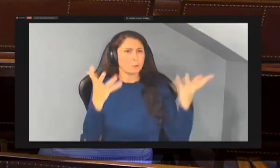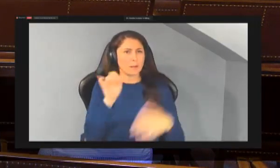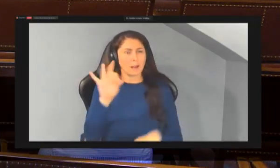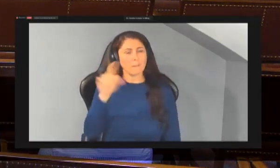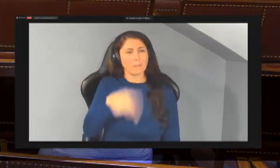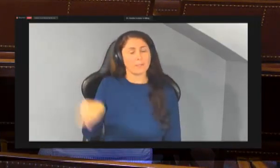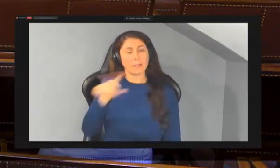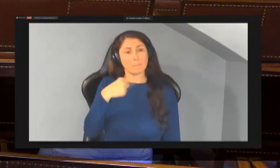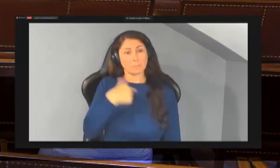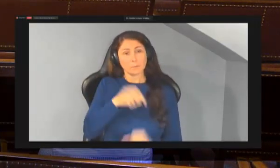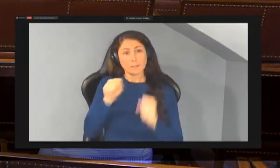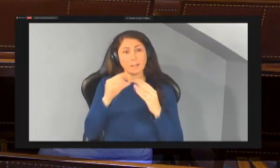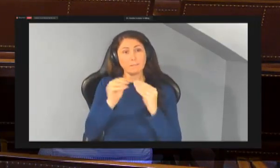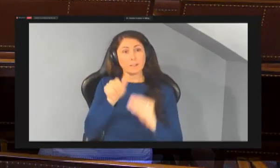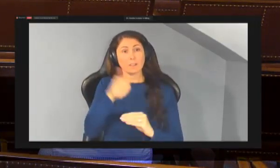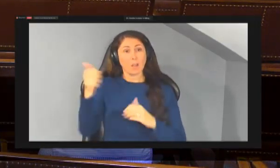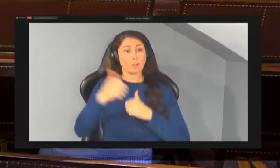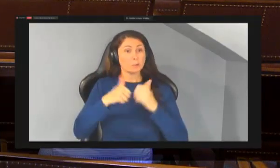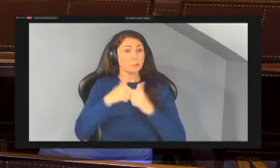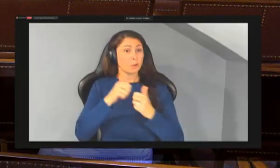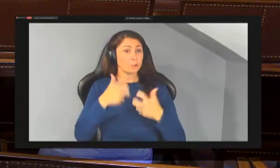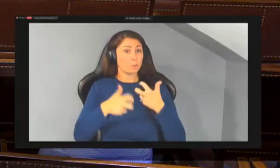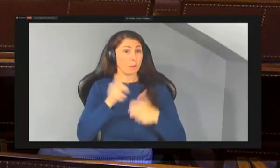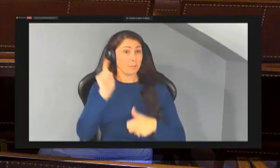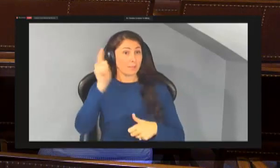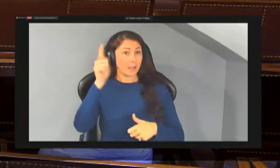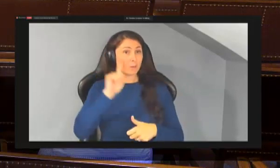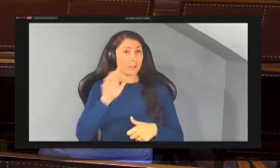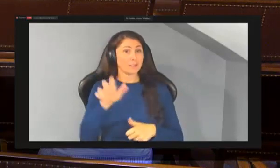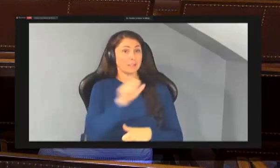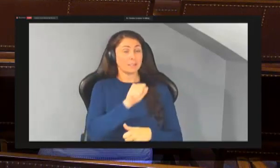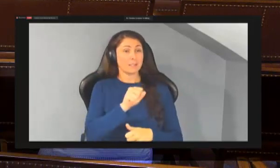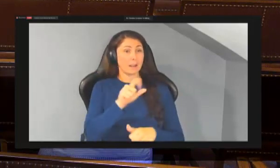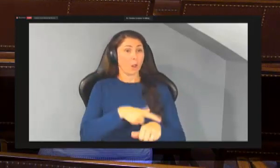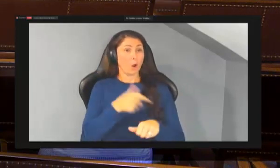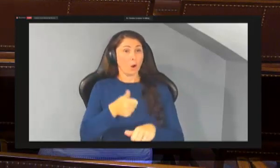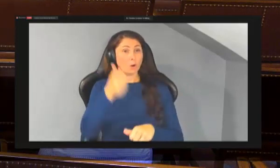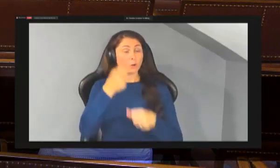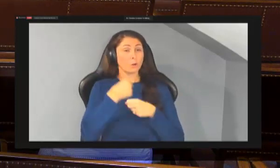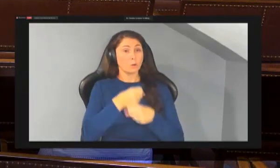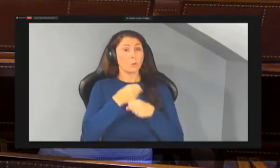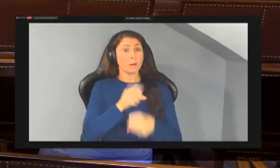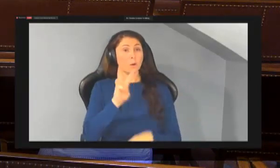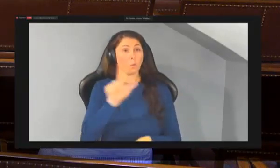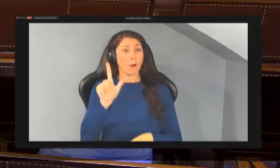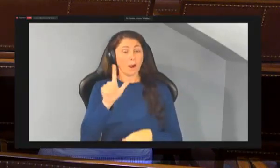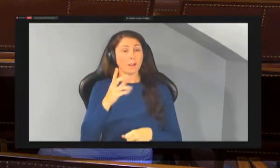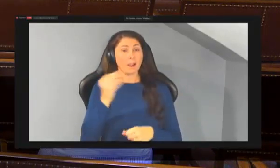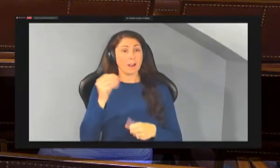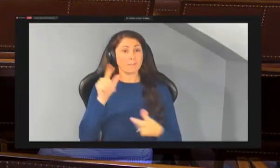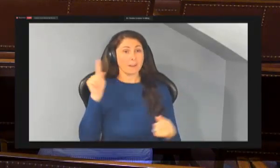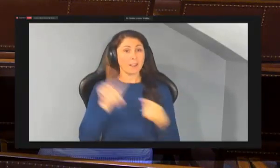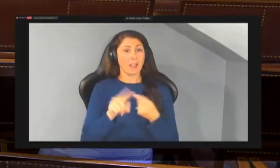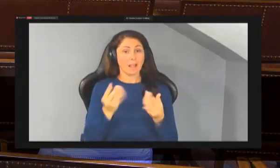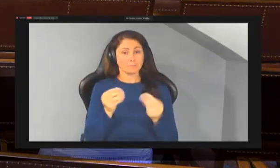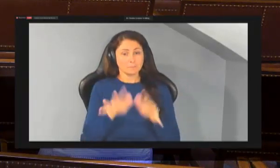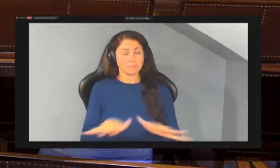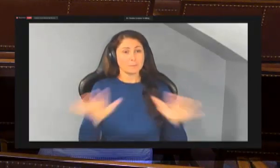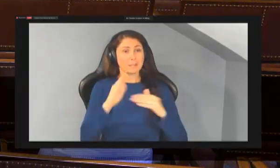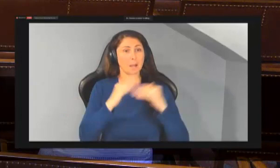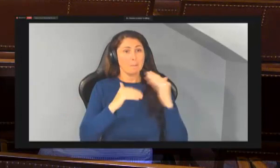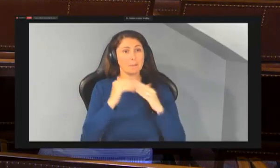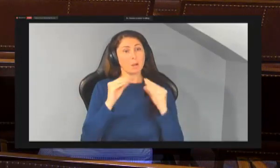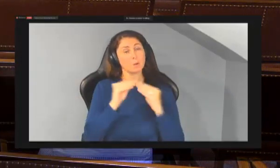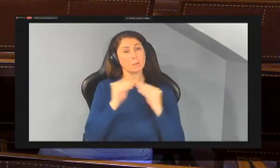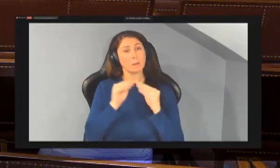We can fix the other structural problems later that take longer, I hope, creating wildlife corridors on less fragmented landscapes, building more densely,